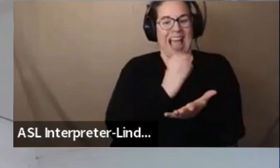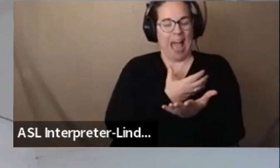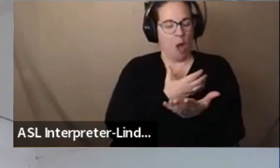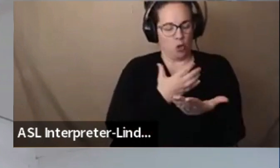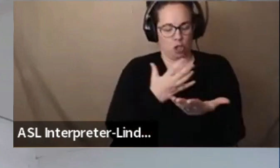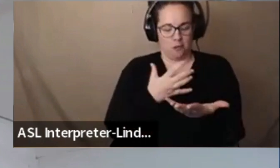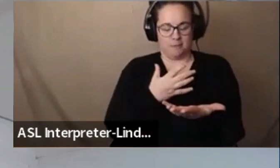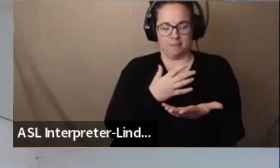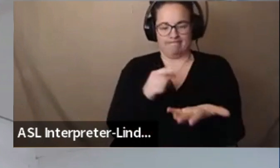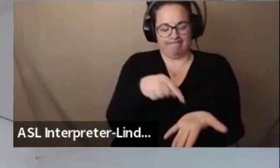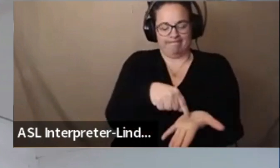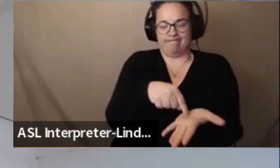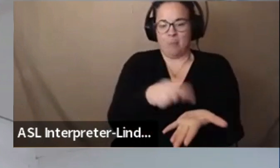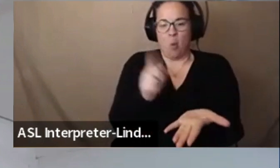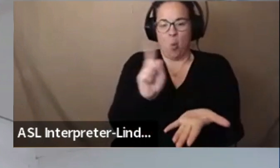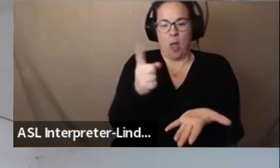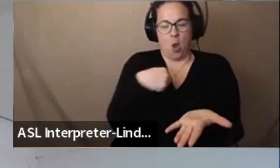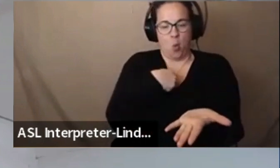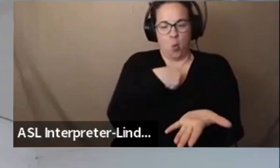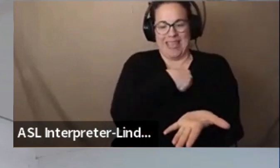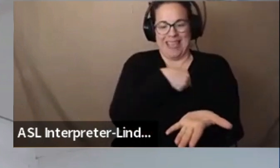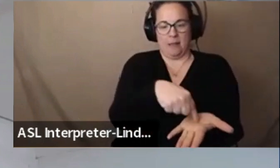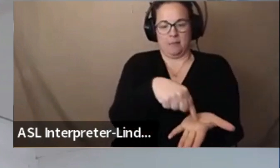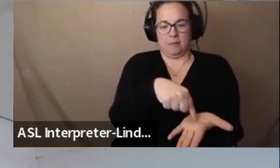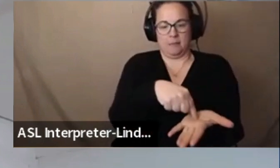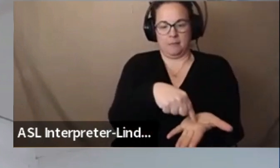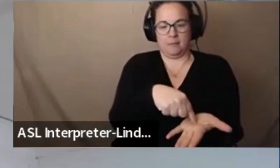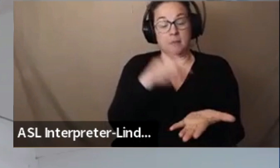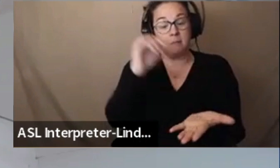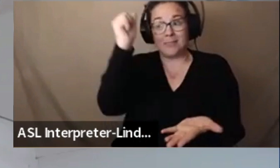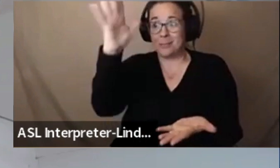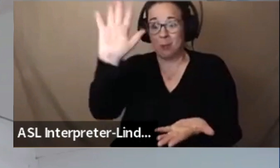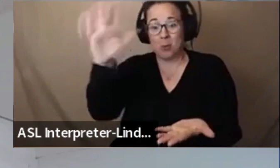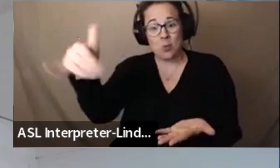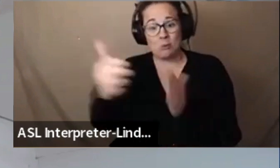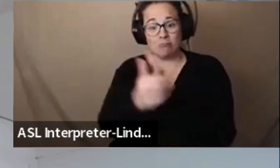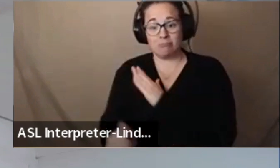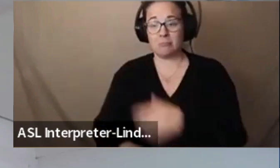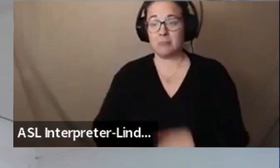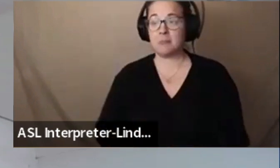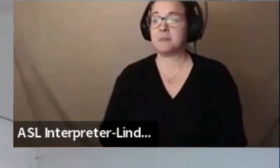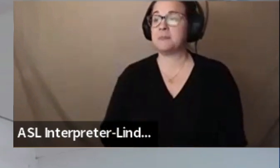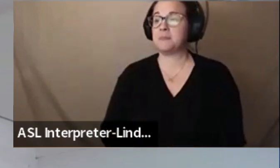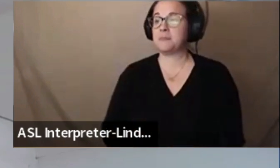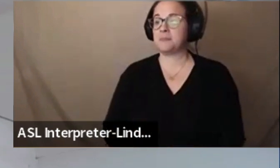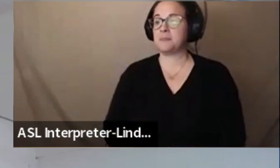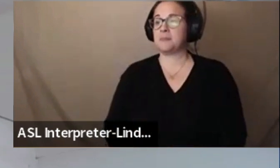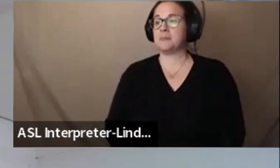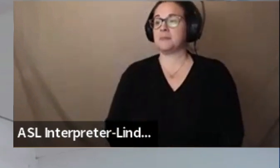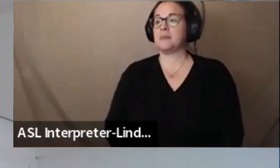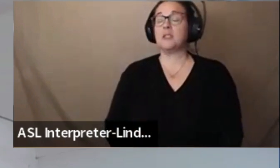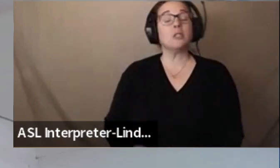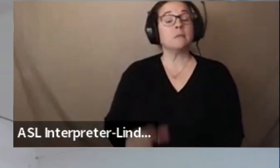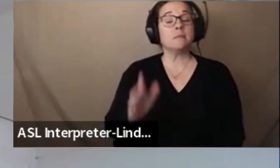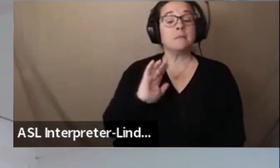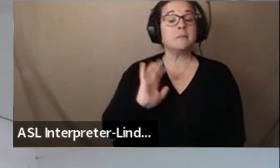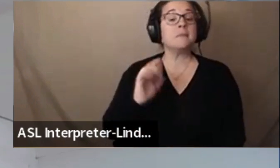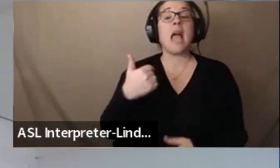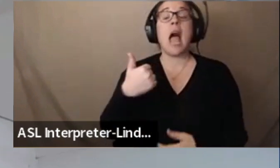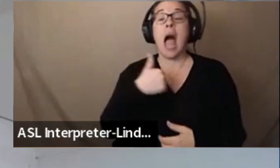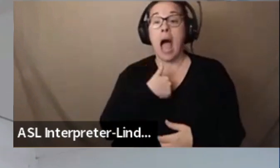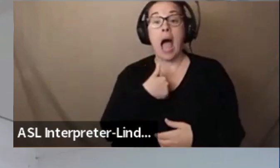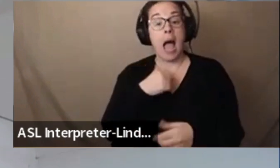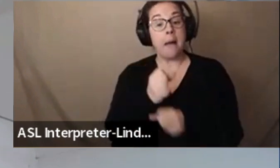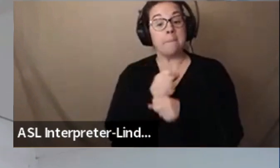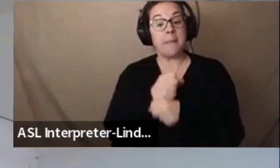Shakespeare does so well. And Shakespeare, I did a film for schools to tackle homophobic